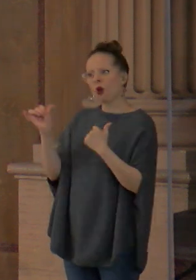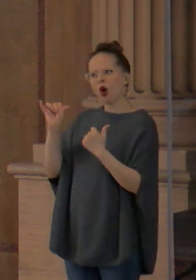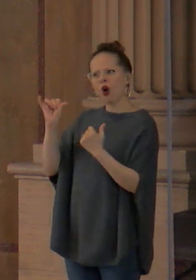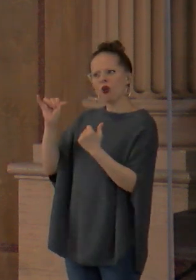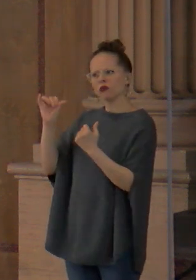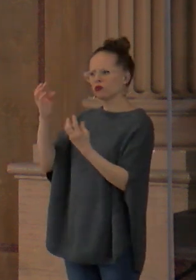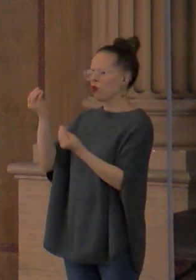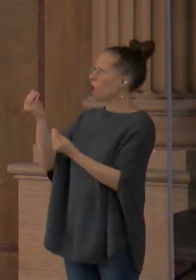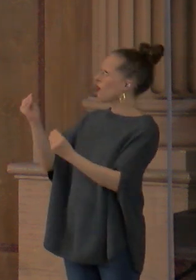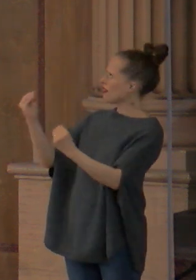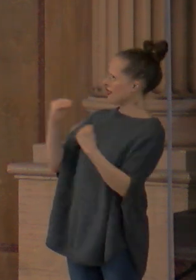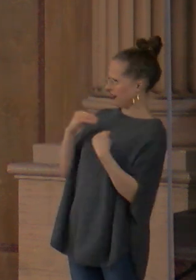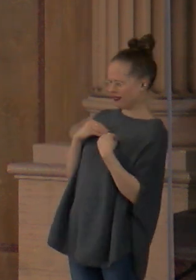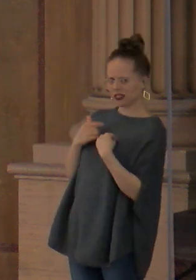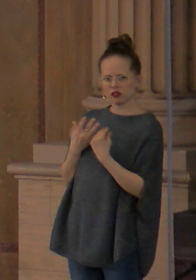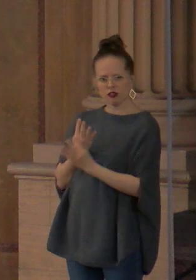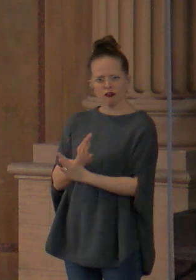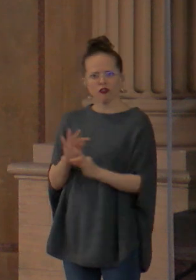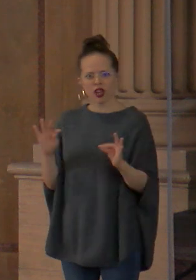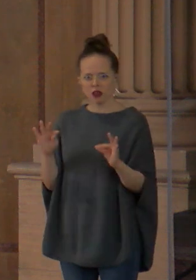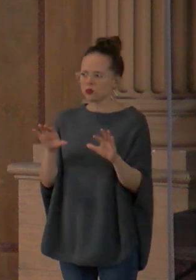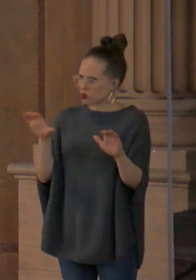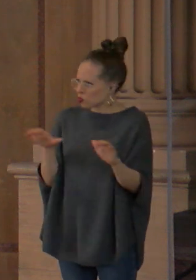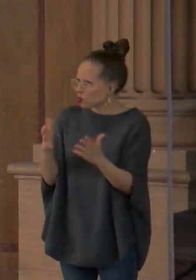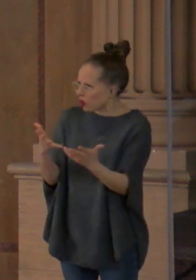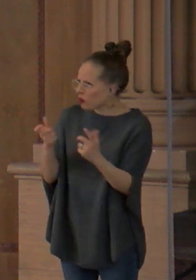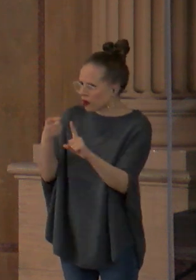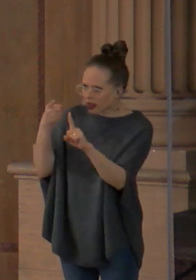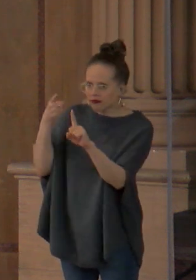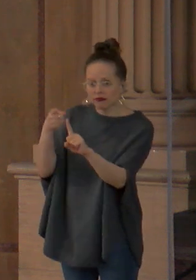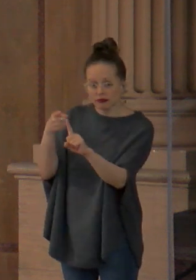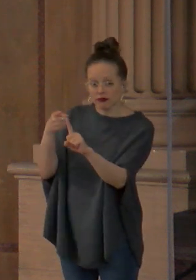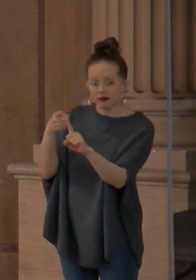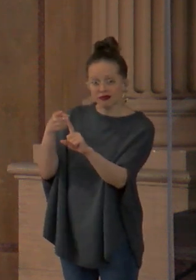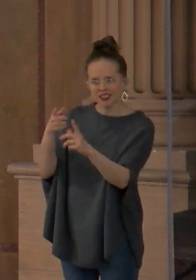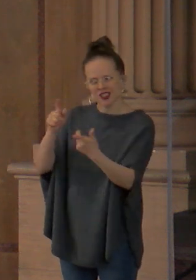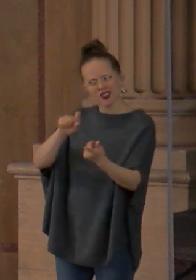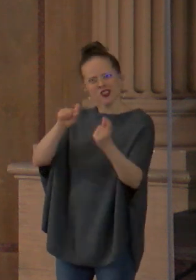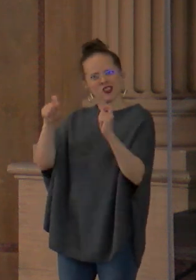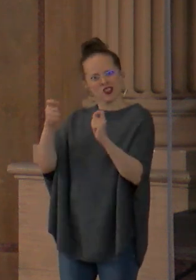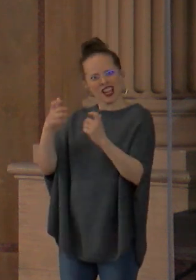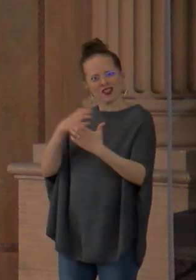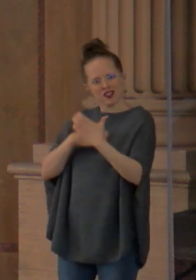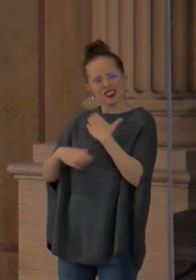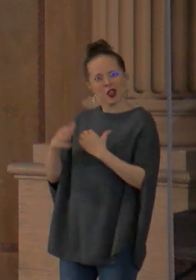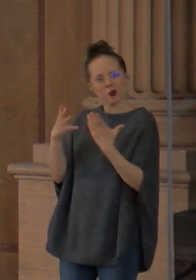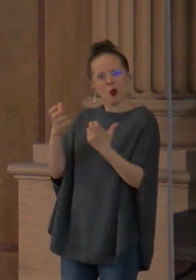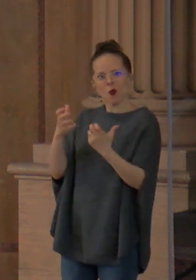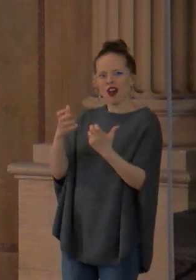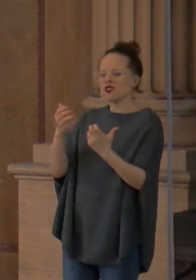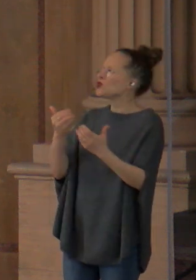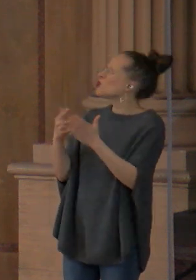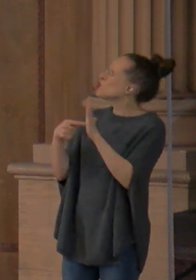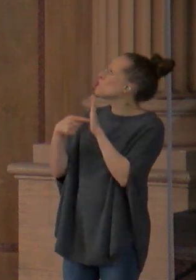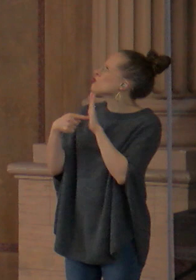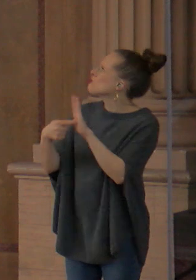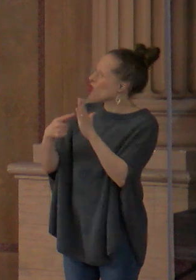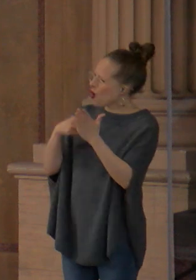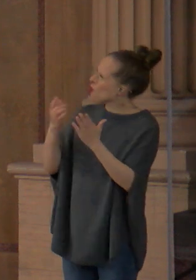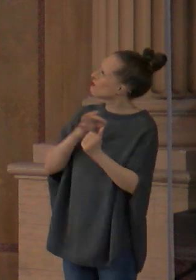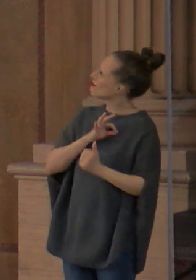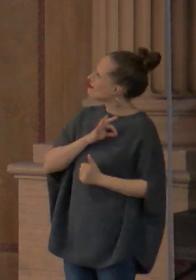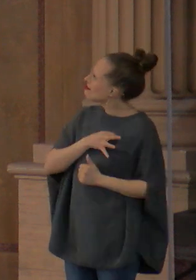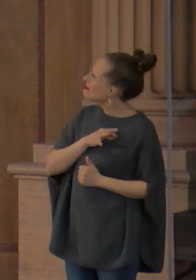changed that we can do what we truly now want to do, which is with changed desires, we want to bear the fruit of the Spirit in love and joy and peace and